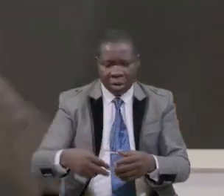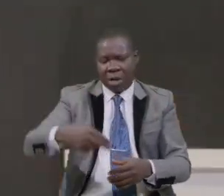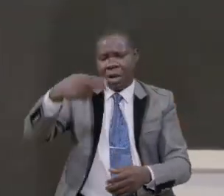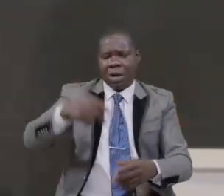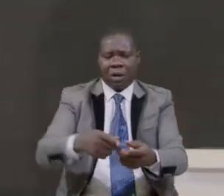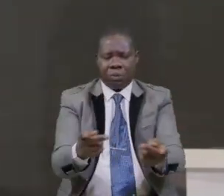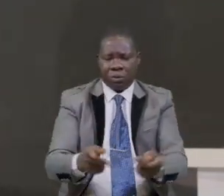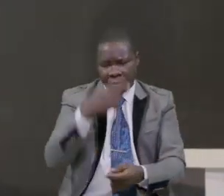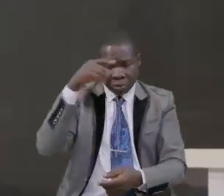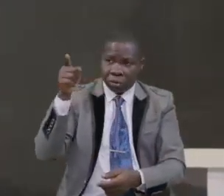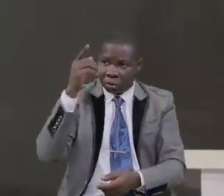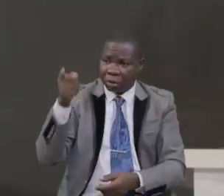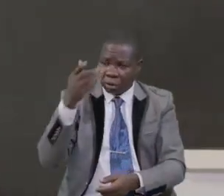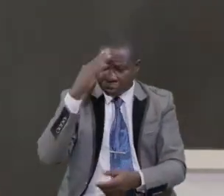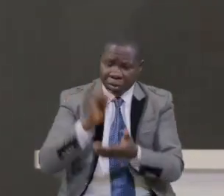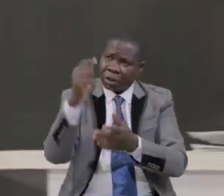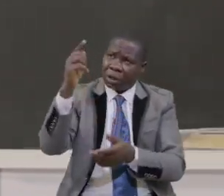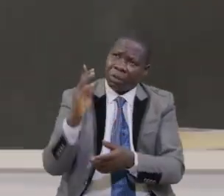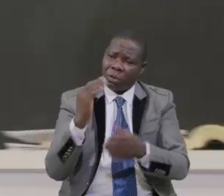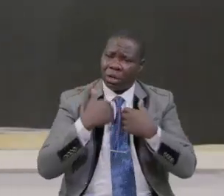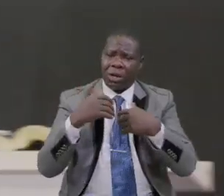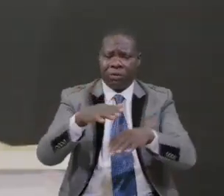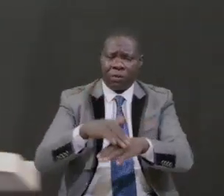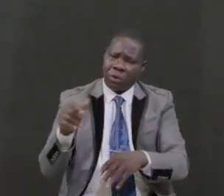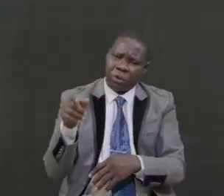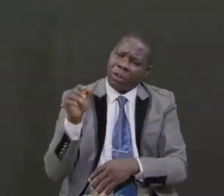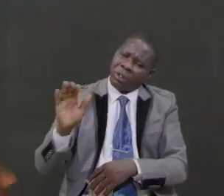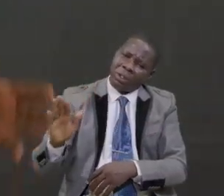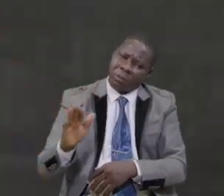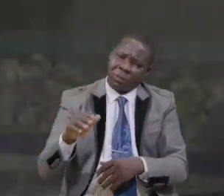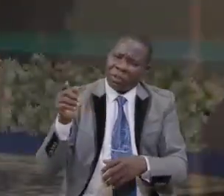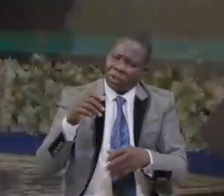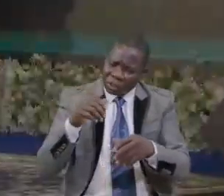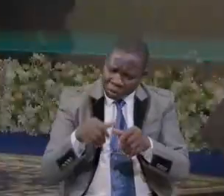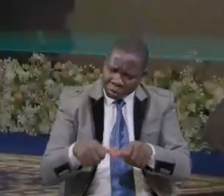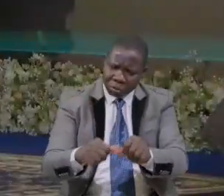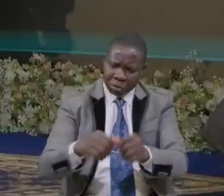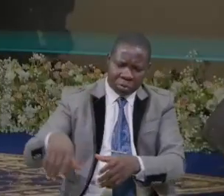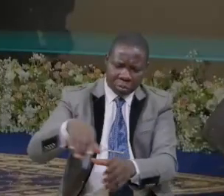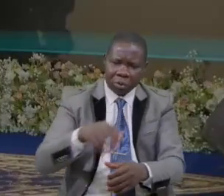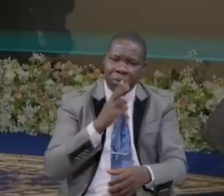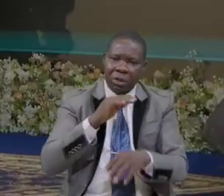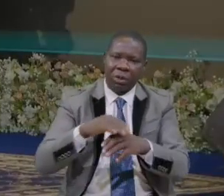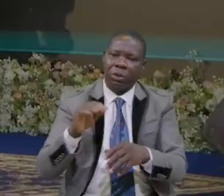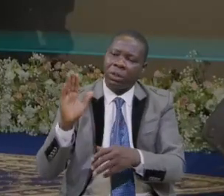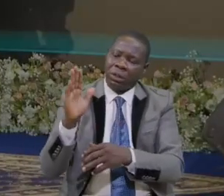a kind of popularity. Just pouring water on his hand. But his time came. Your time